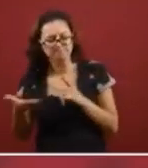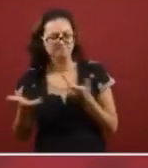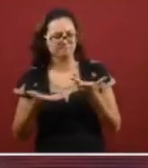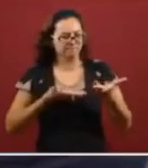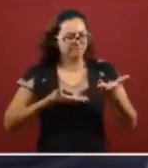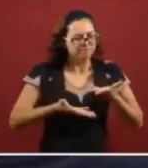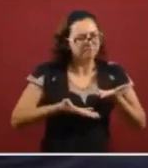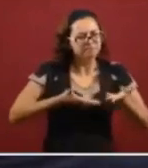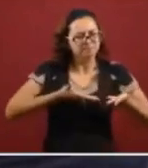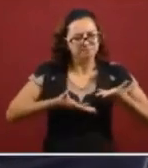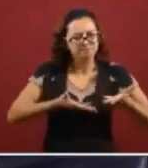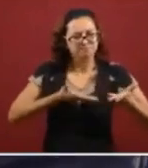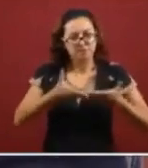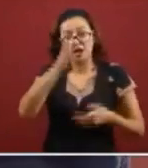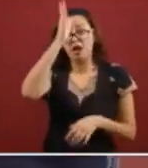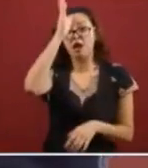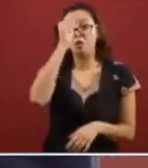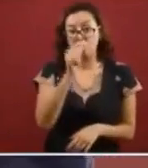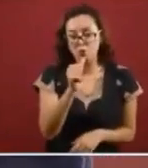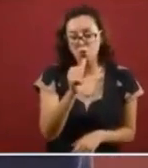persuade before